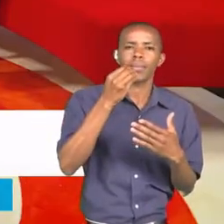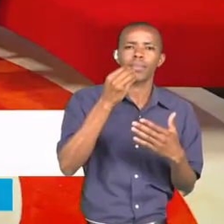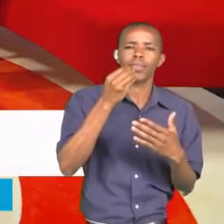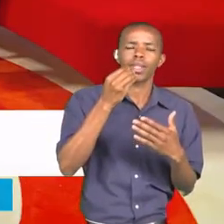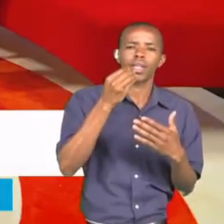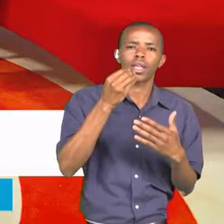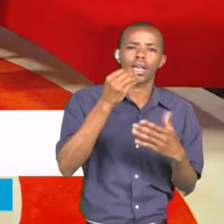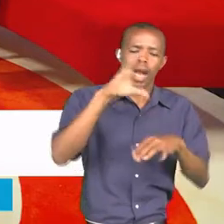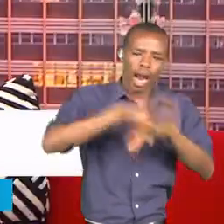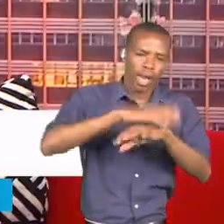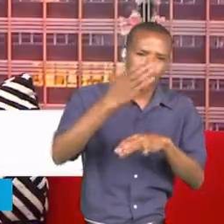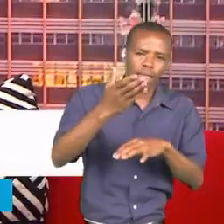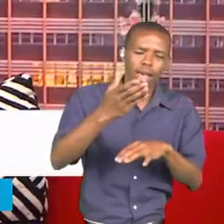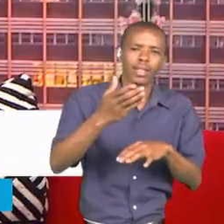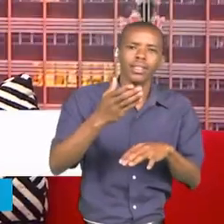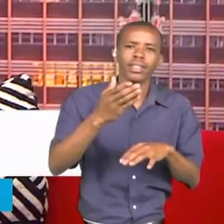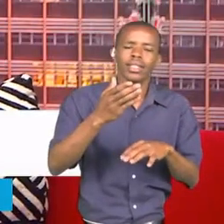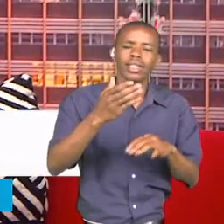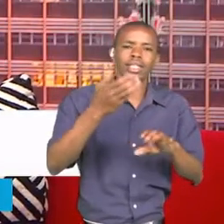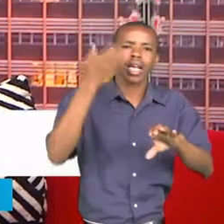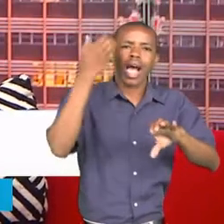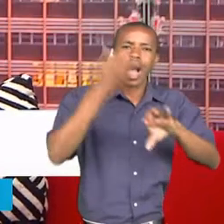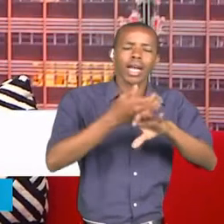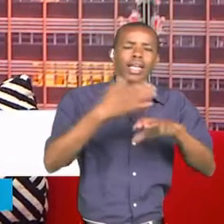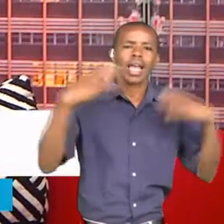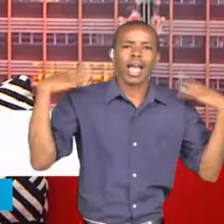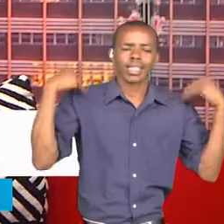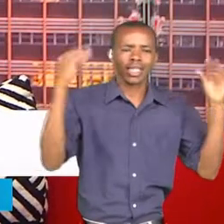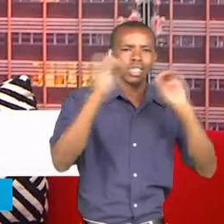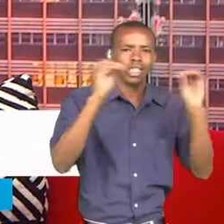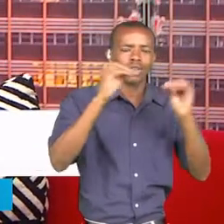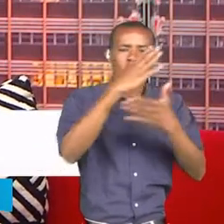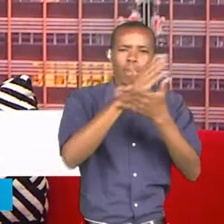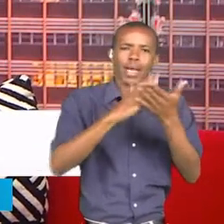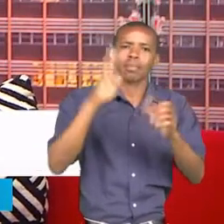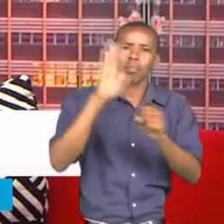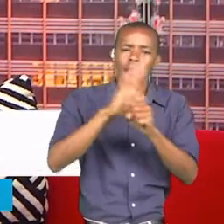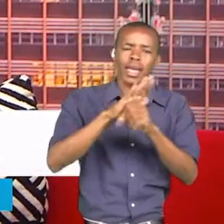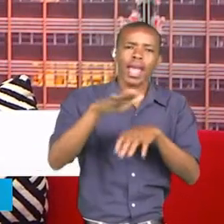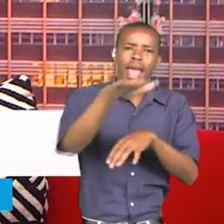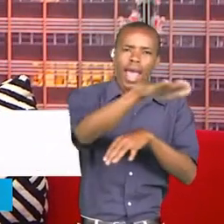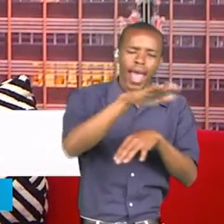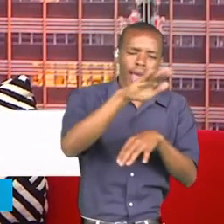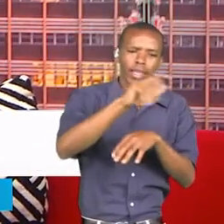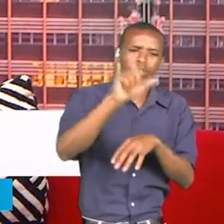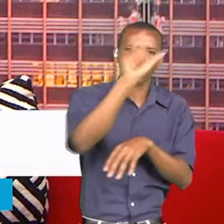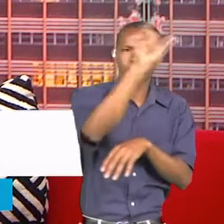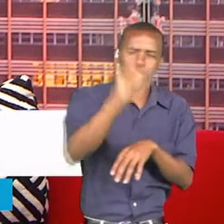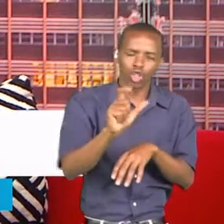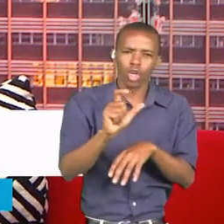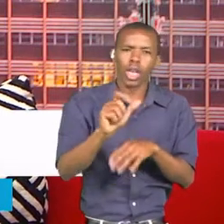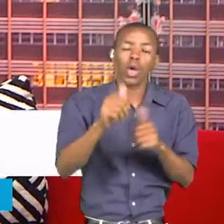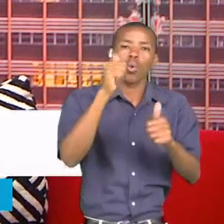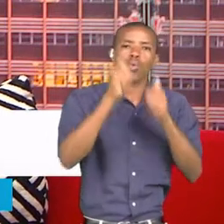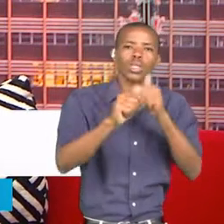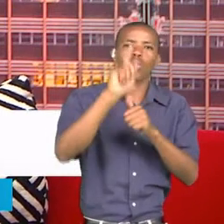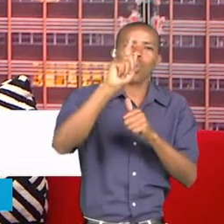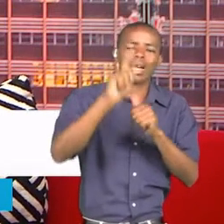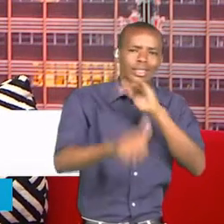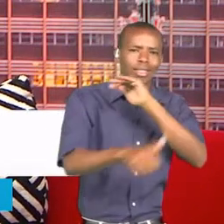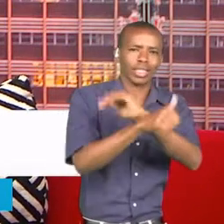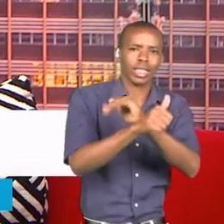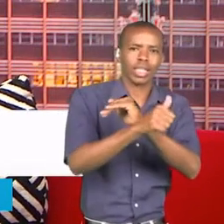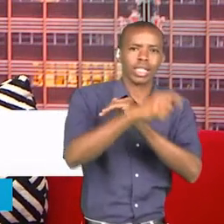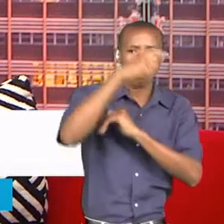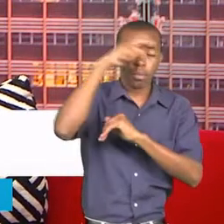there? And it's not such a difficult exercise for the most part, but there are areas in that region which, one, are dangerous